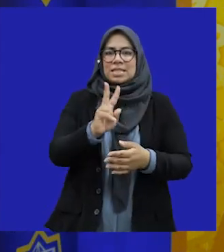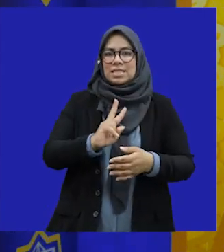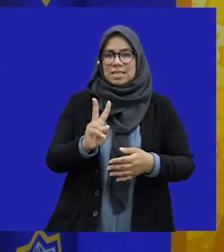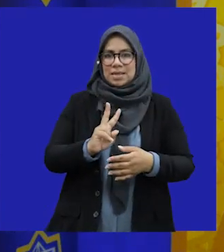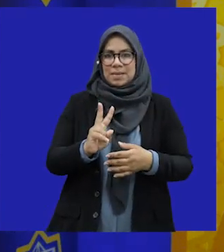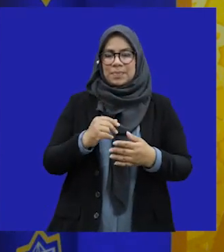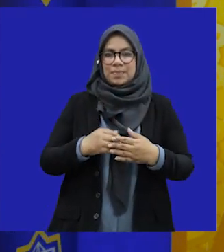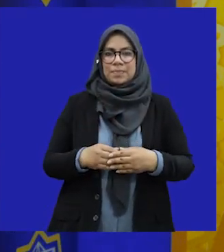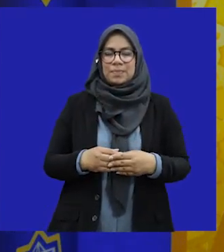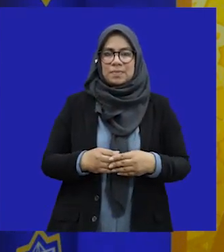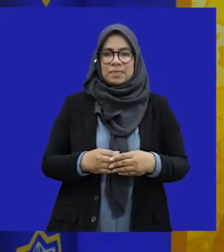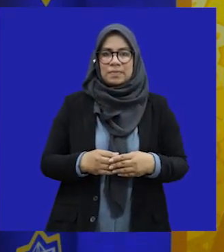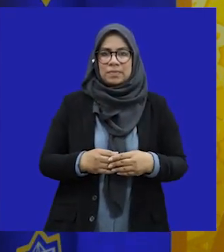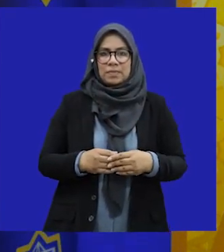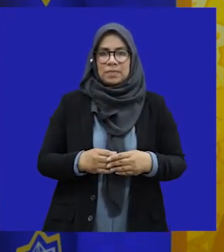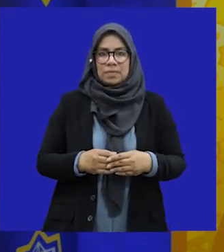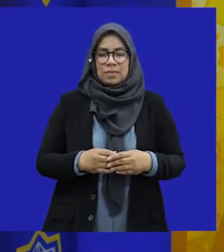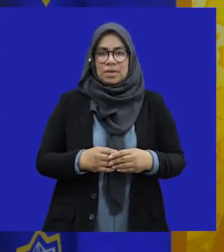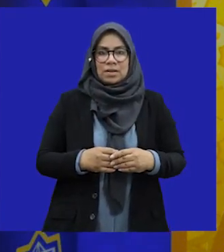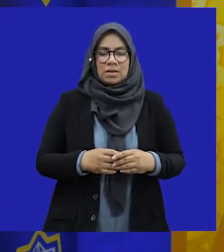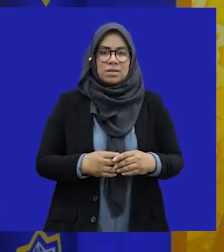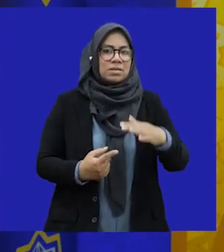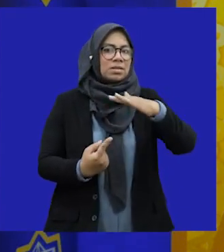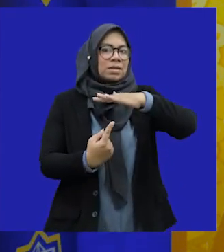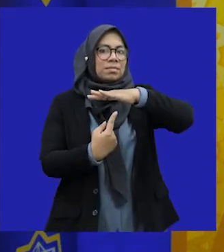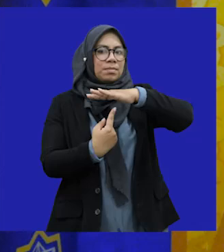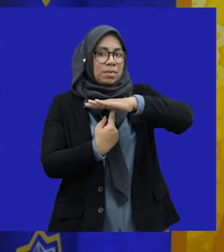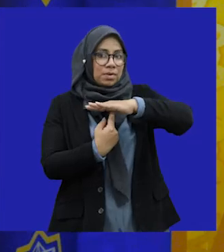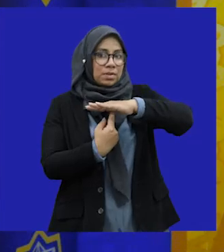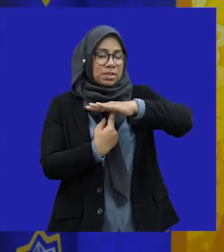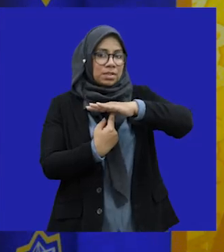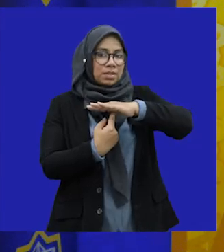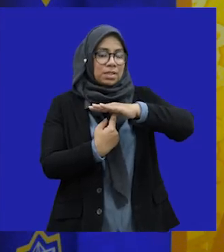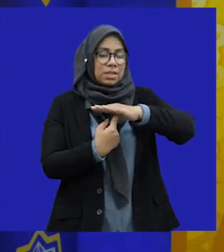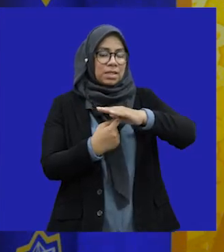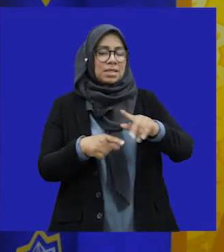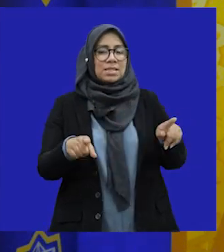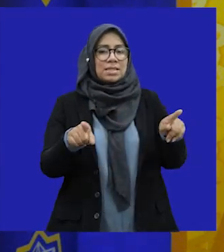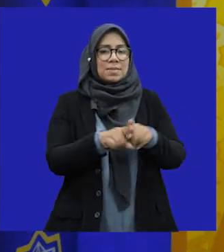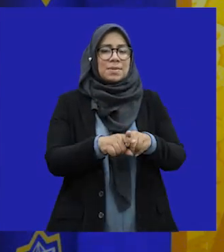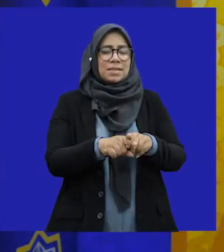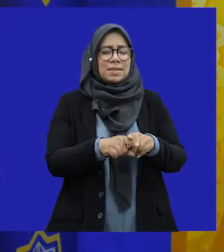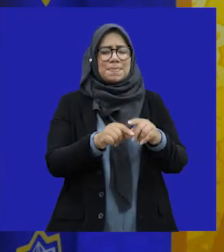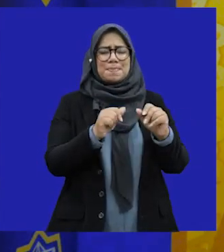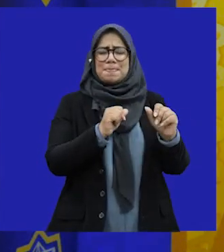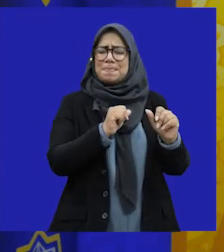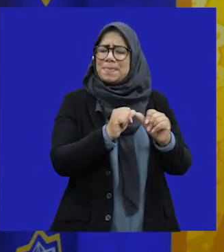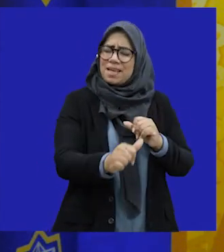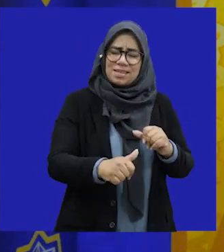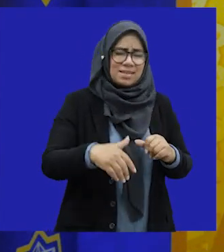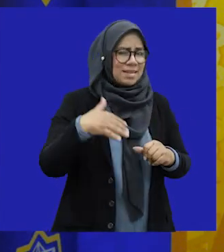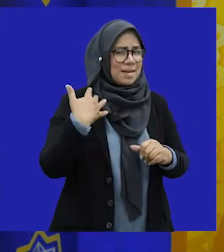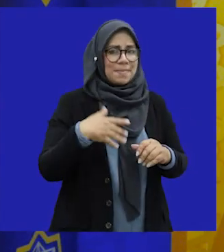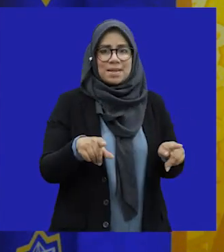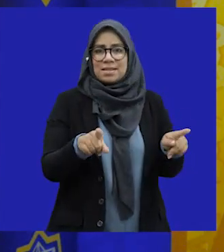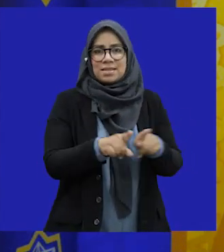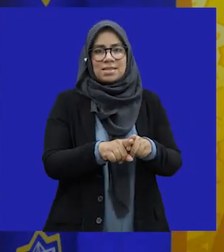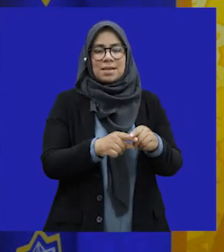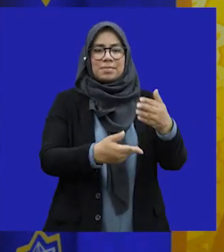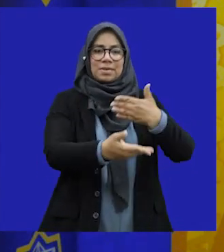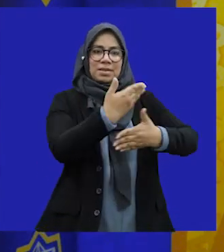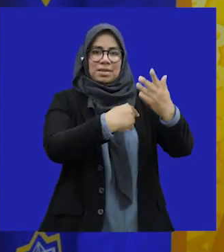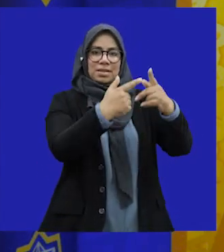The fourth virtue is the most important and the most amazing virtue of voluntary prayers.